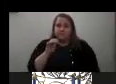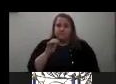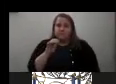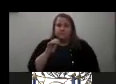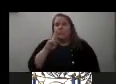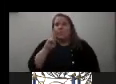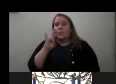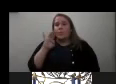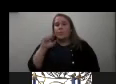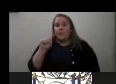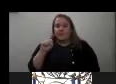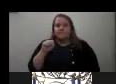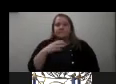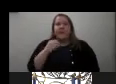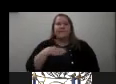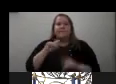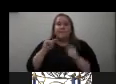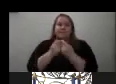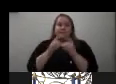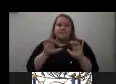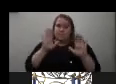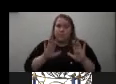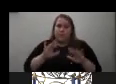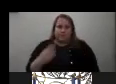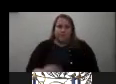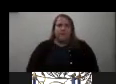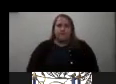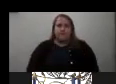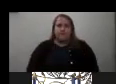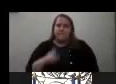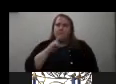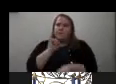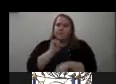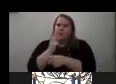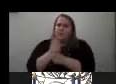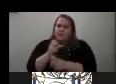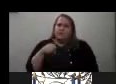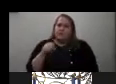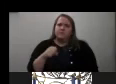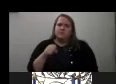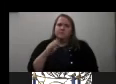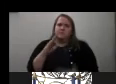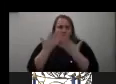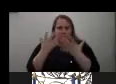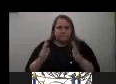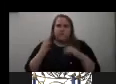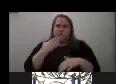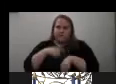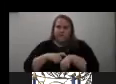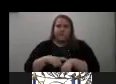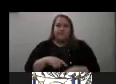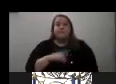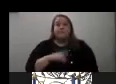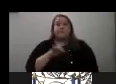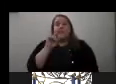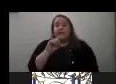rubies. And my team did a great job. They really worked very hard, and we got it all done in good time. Now, this